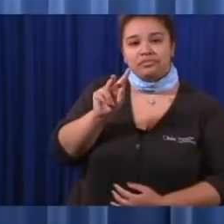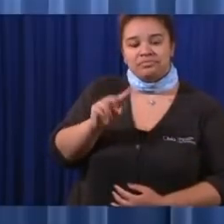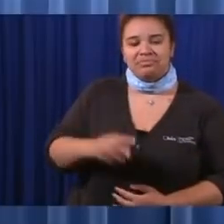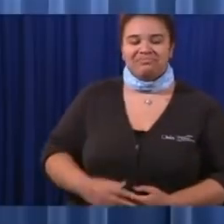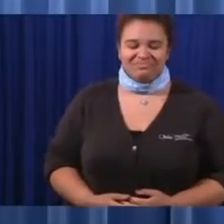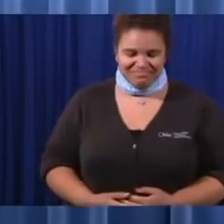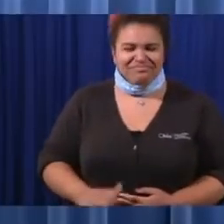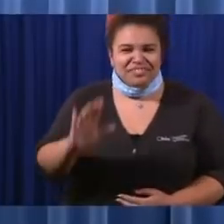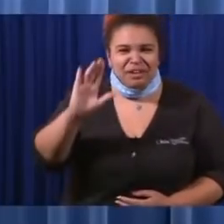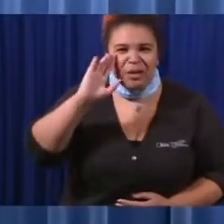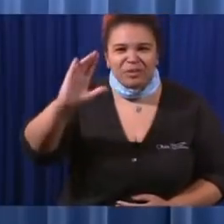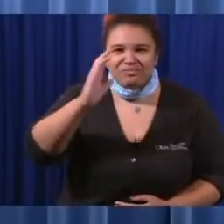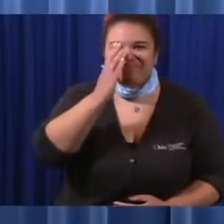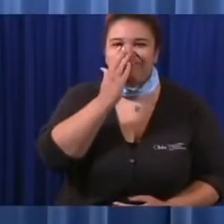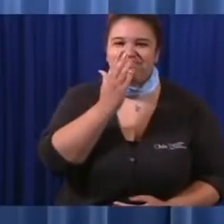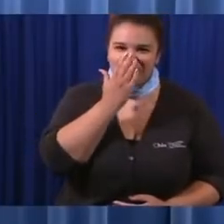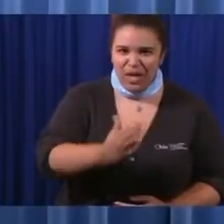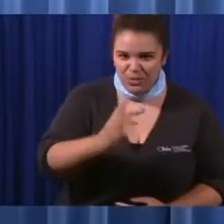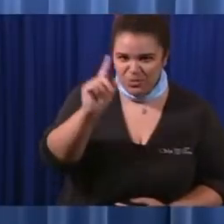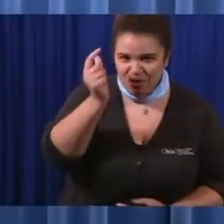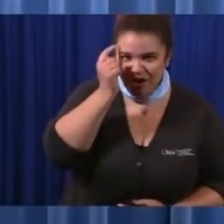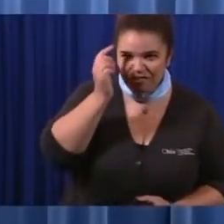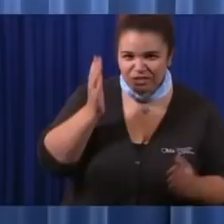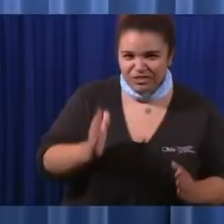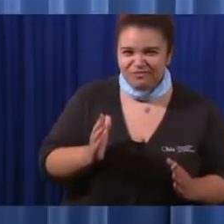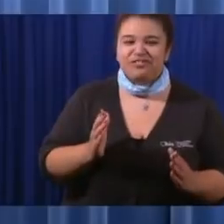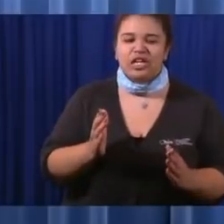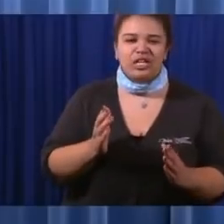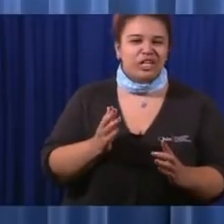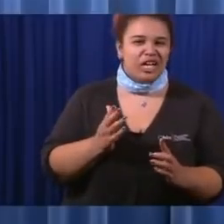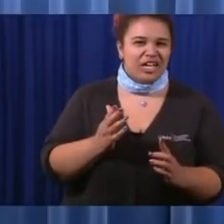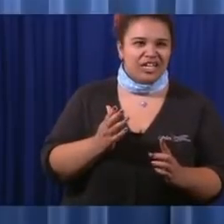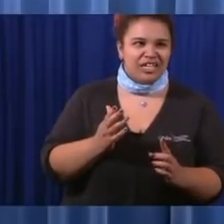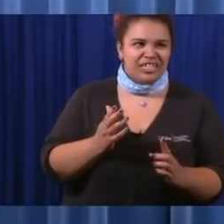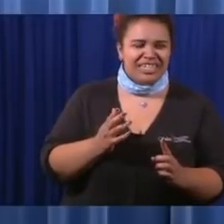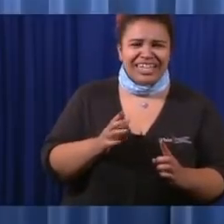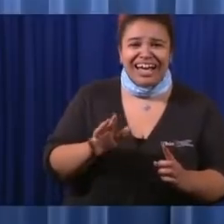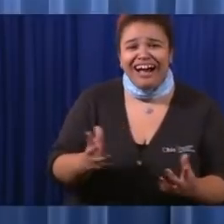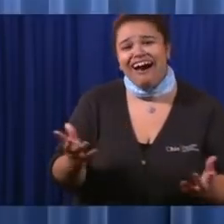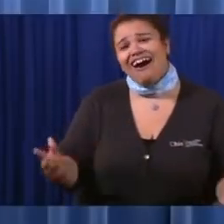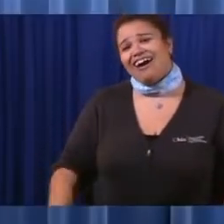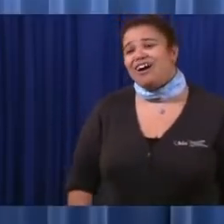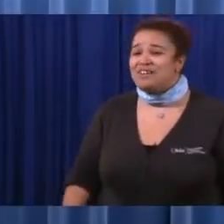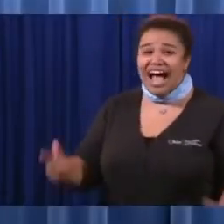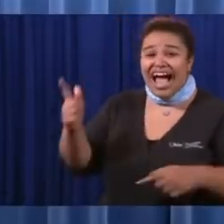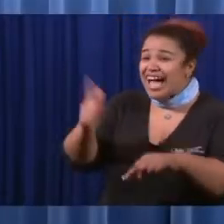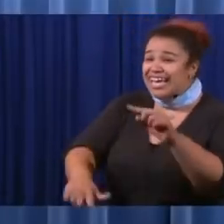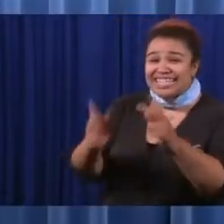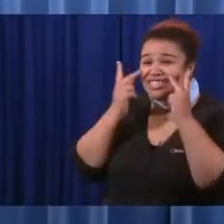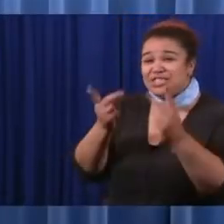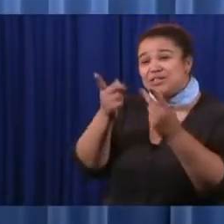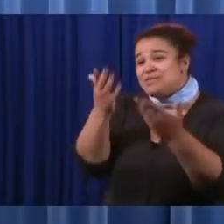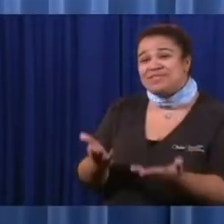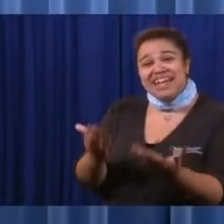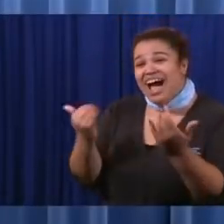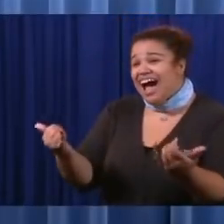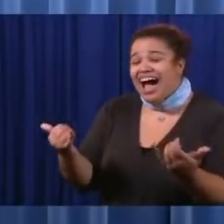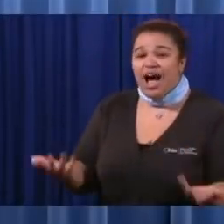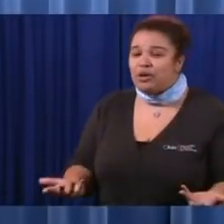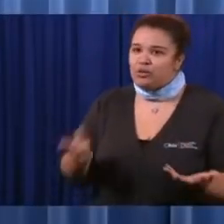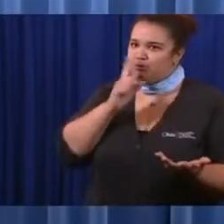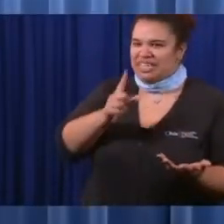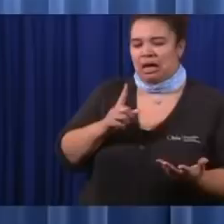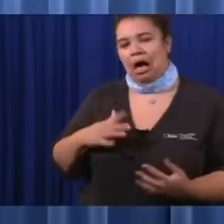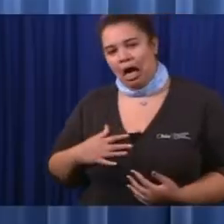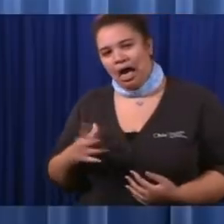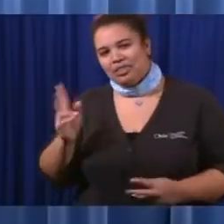Hello, Governor. Thank you very much for... You know, I can't see you now. We can't see anybody. Of course, our viewers